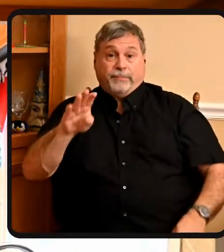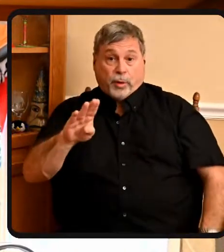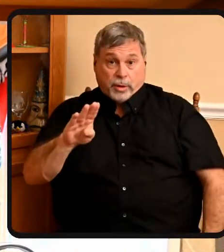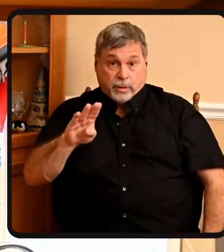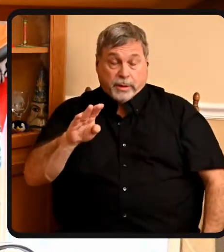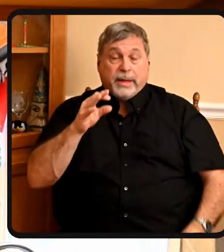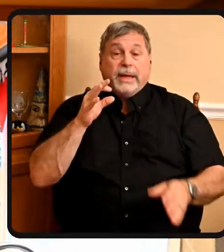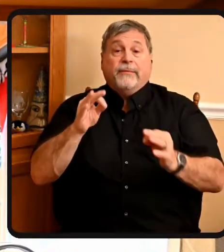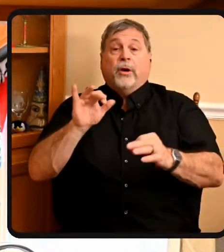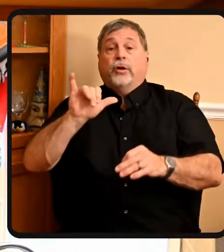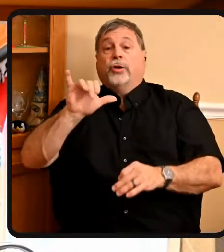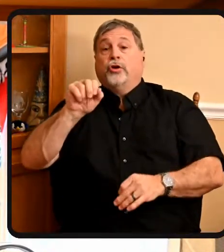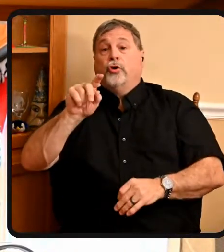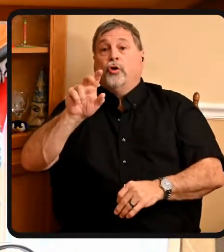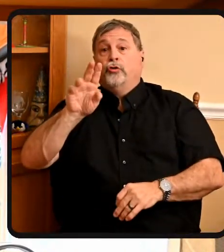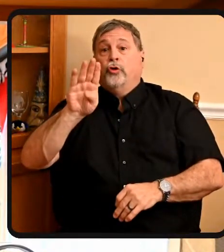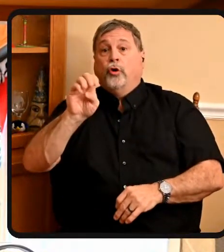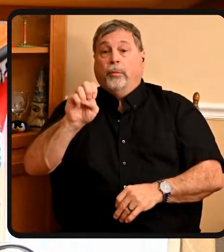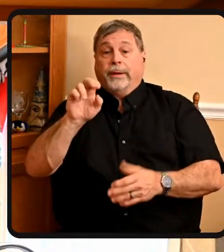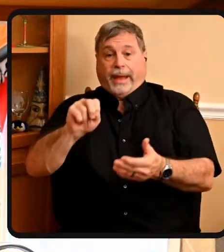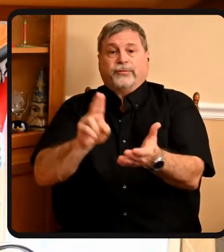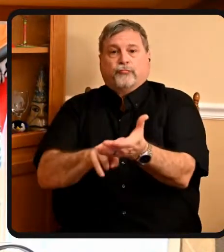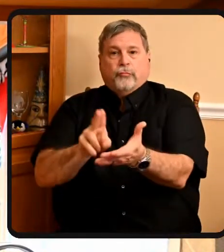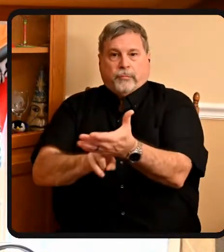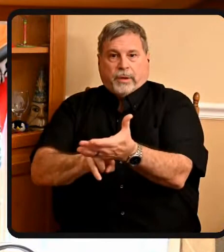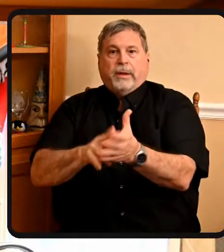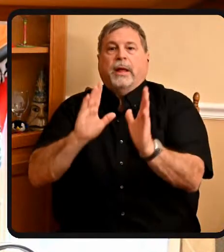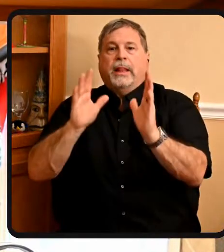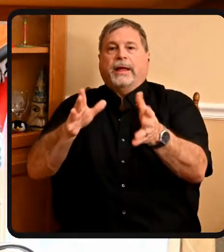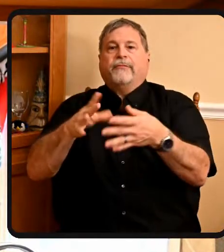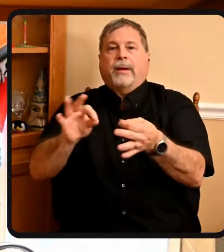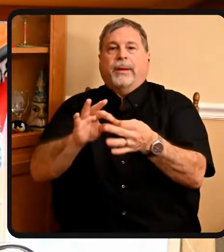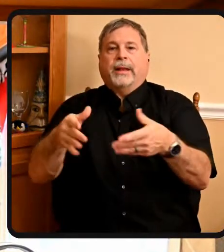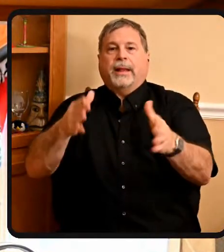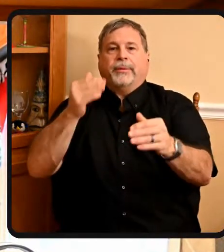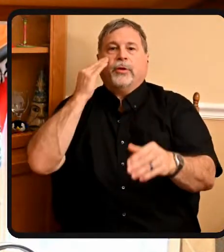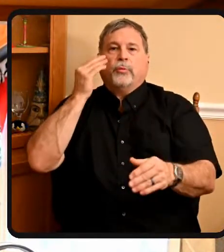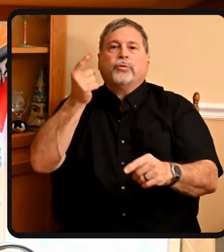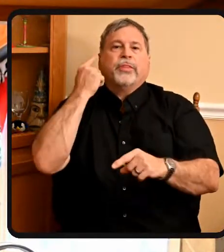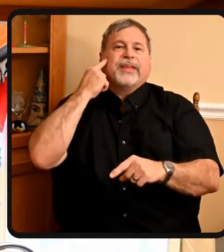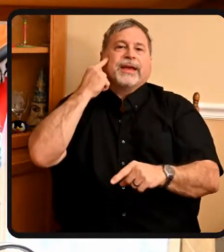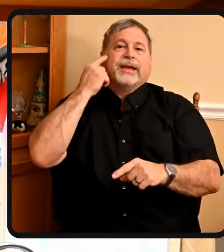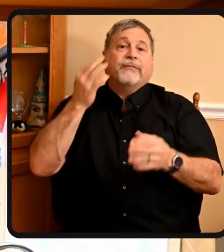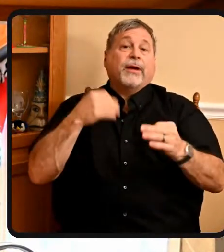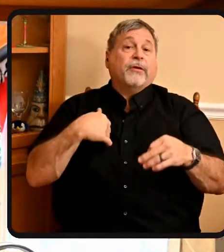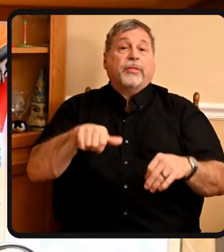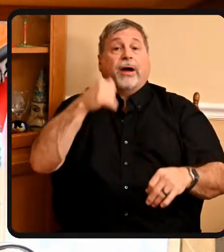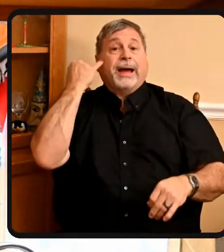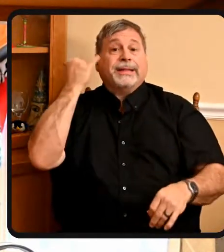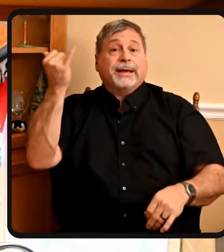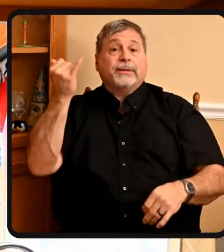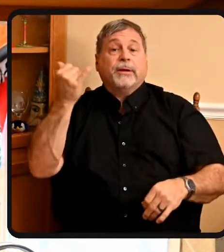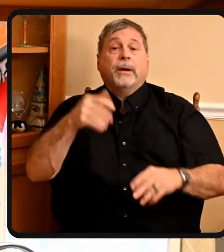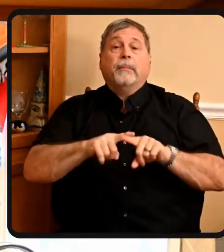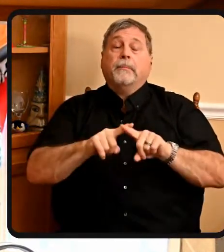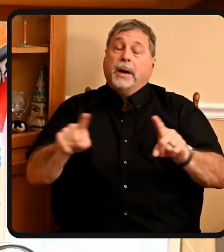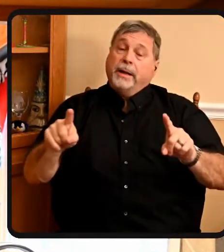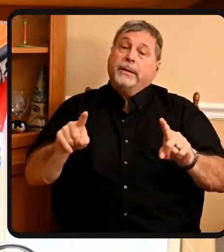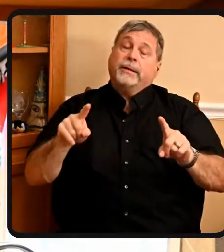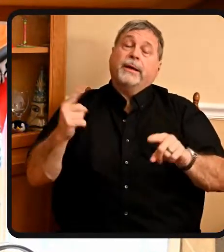let us know on Facebook, on YouTube. You can subscribe, you can leave comments, let me know what you think if you have other